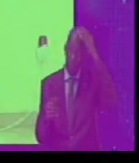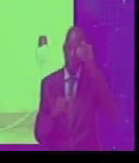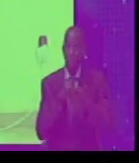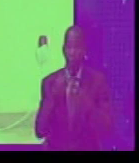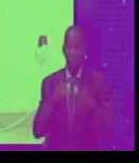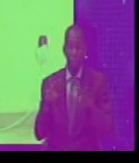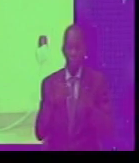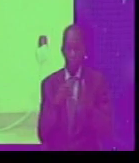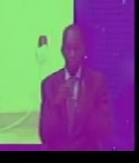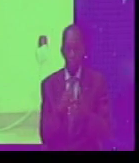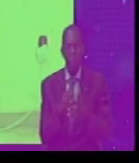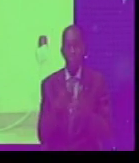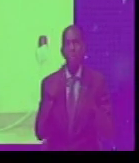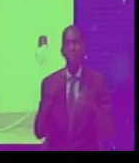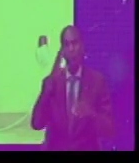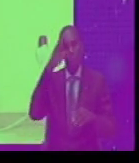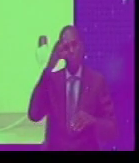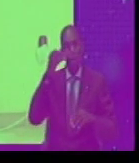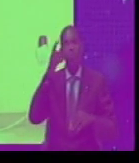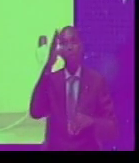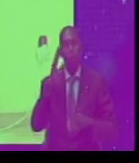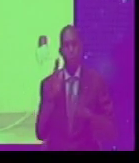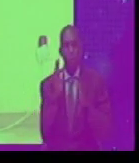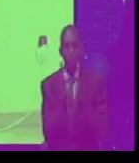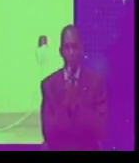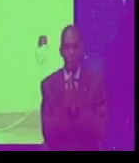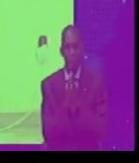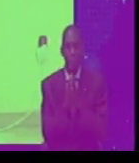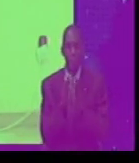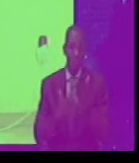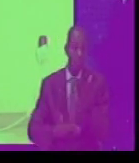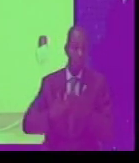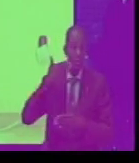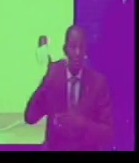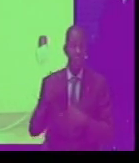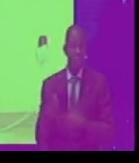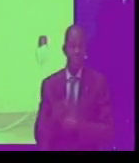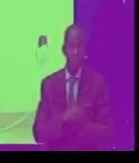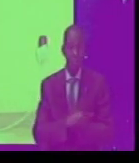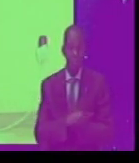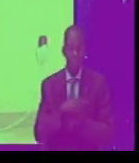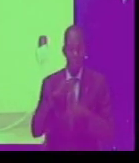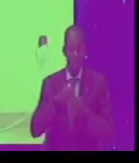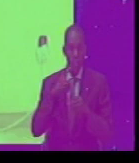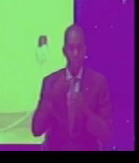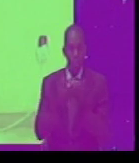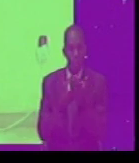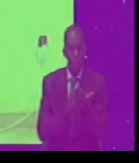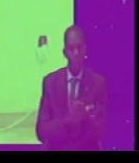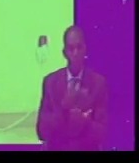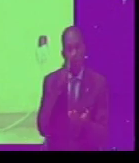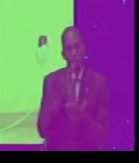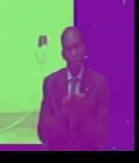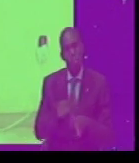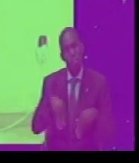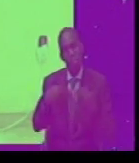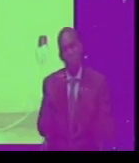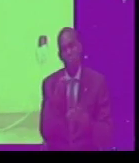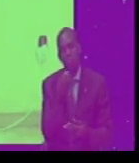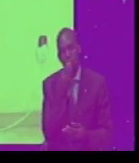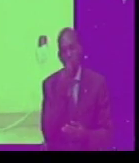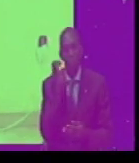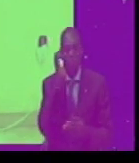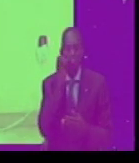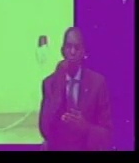I laid my hand upon my head. And when I did that, the man of God prayed. The following